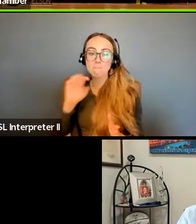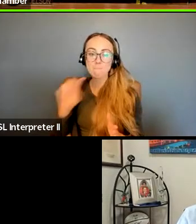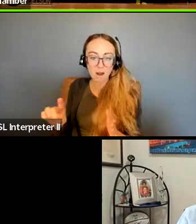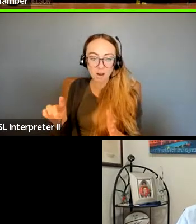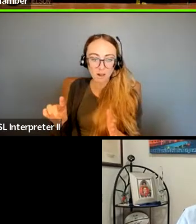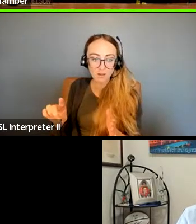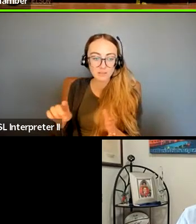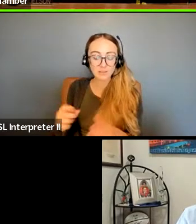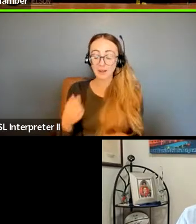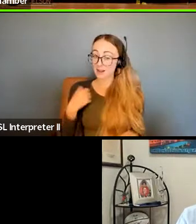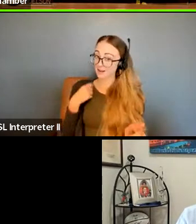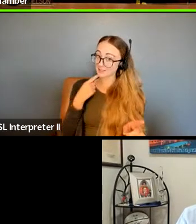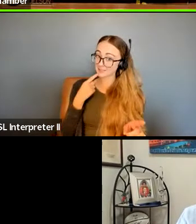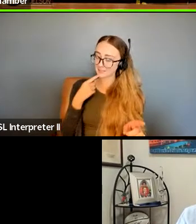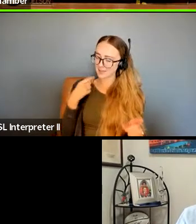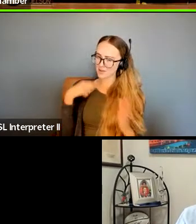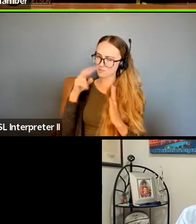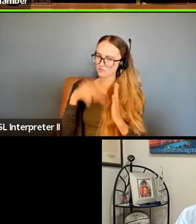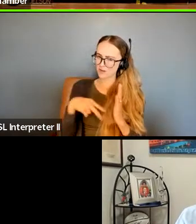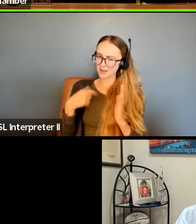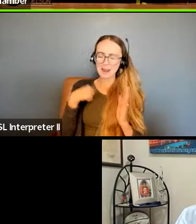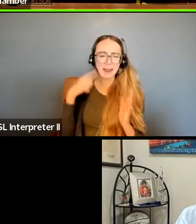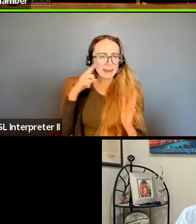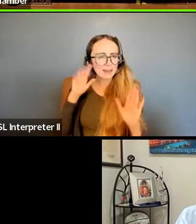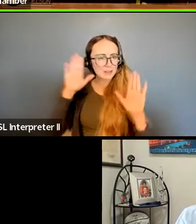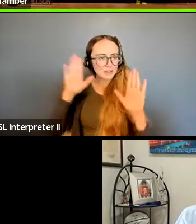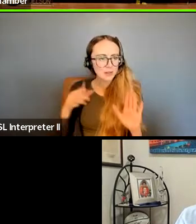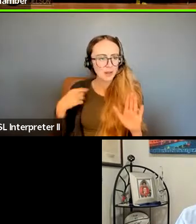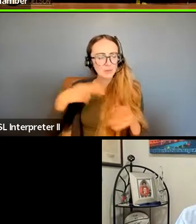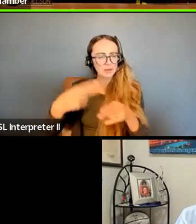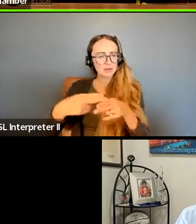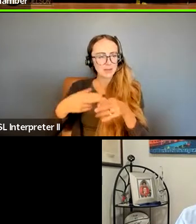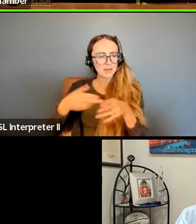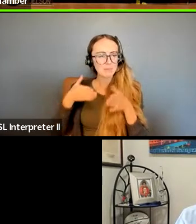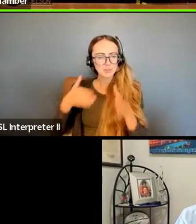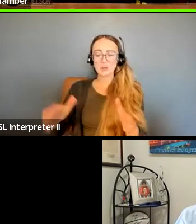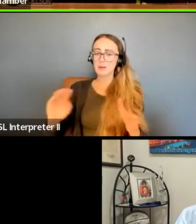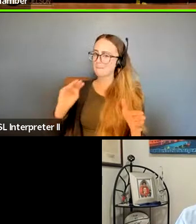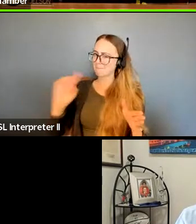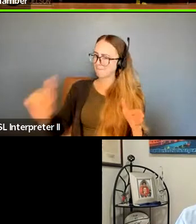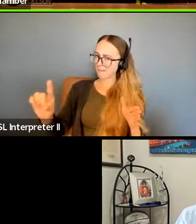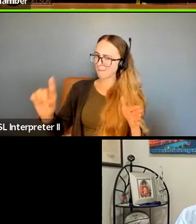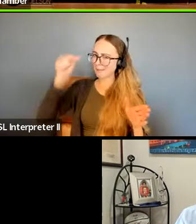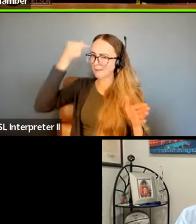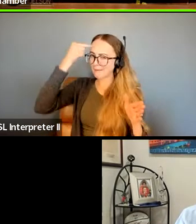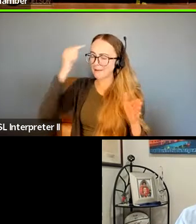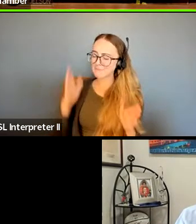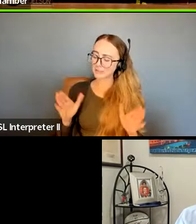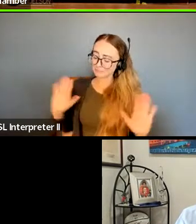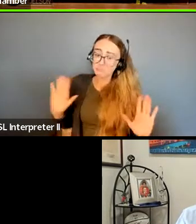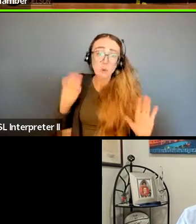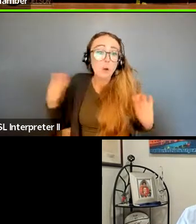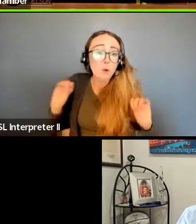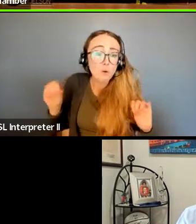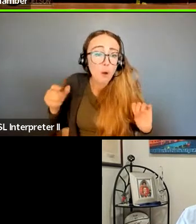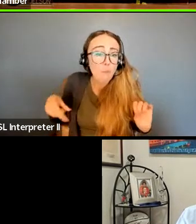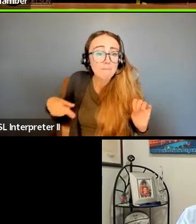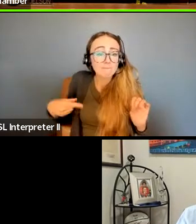Just have to say that as I read this, I think it's great that we name our streets after Maryland governors. No offense to Maryland.